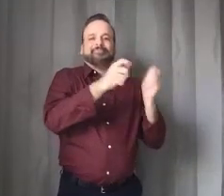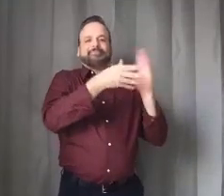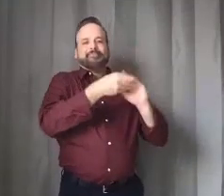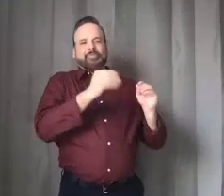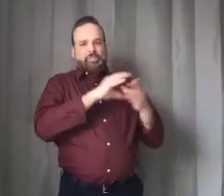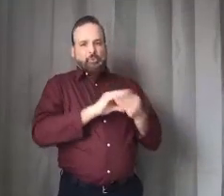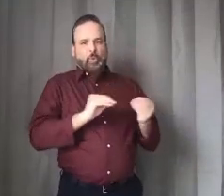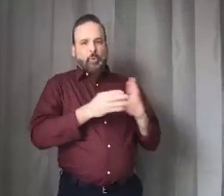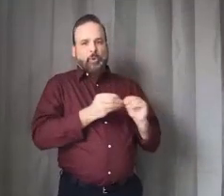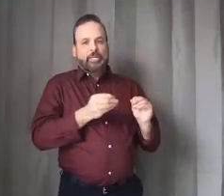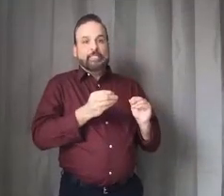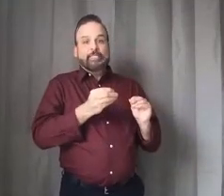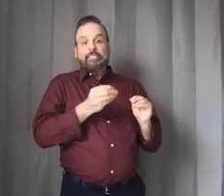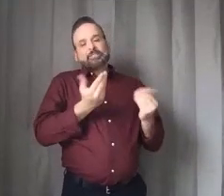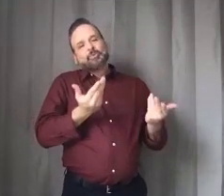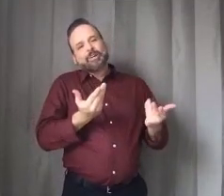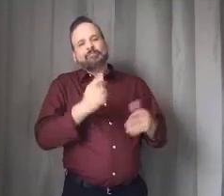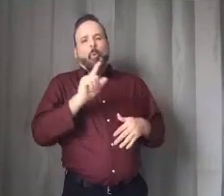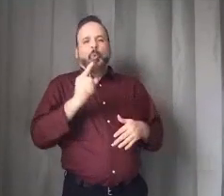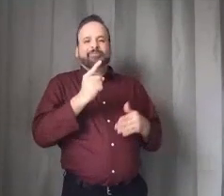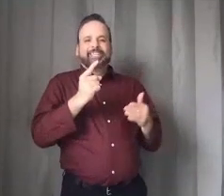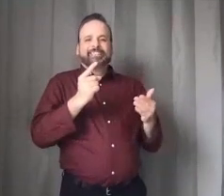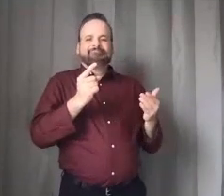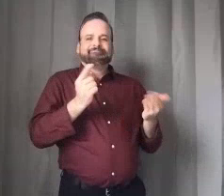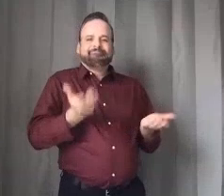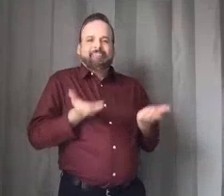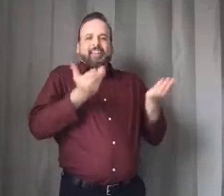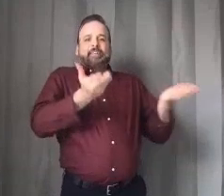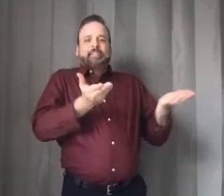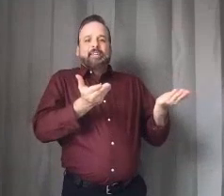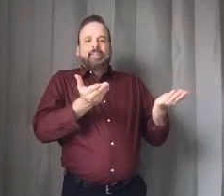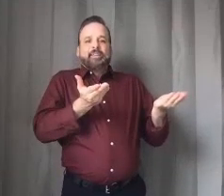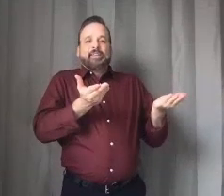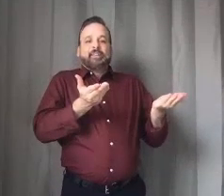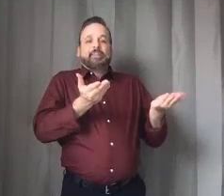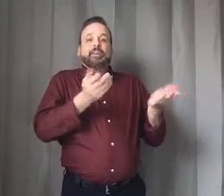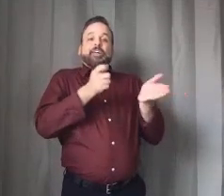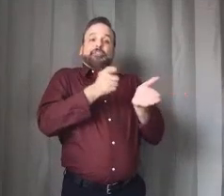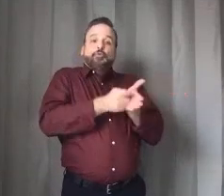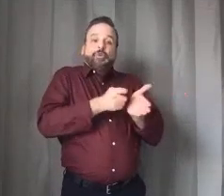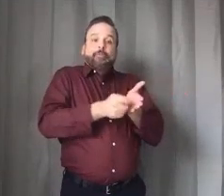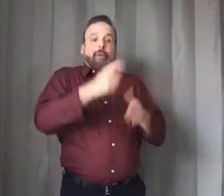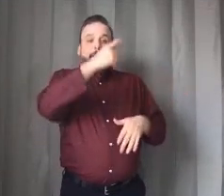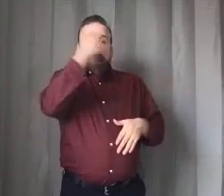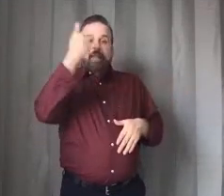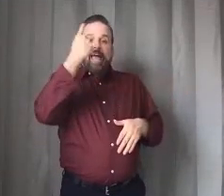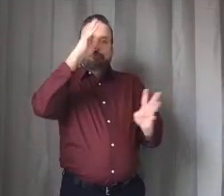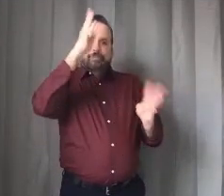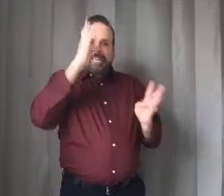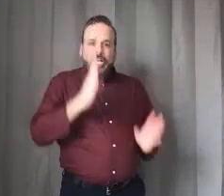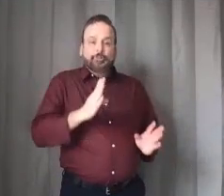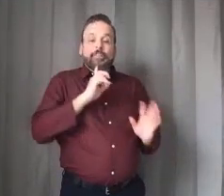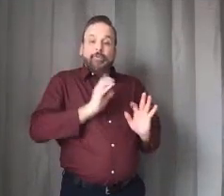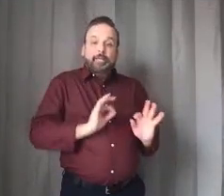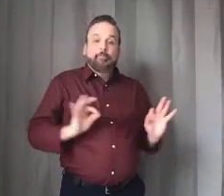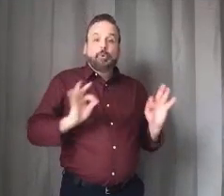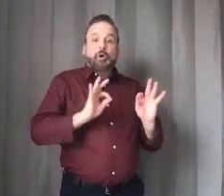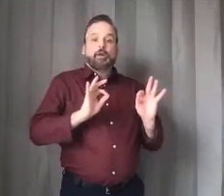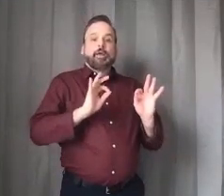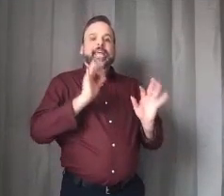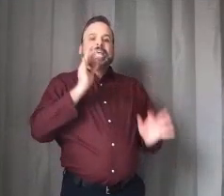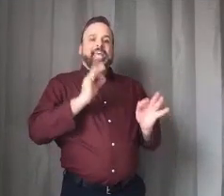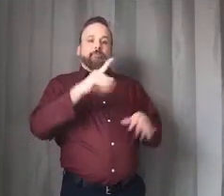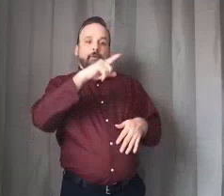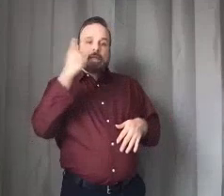the stories, or I can't say only elevate them, because a lot of times they're written by Black creators and they're important. It's just that if Black people